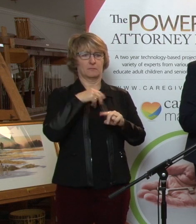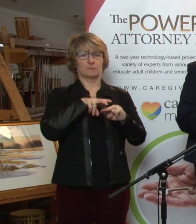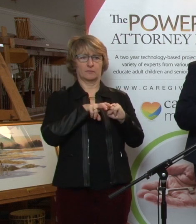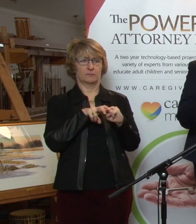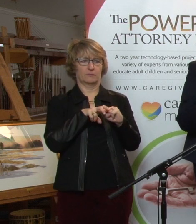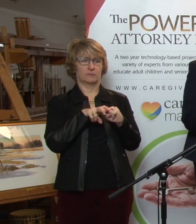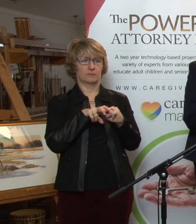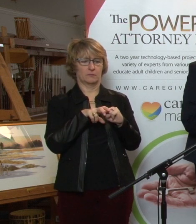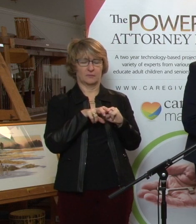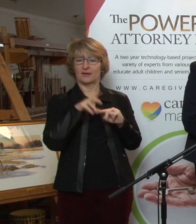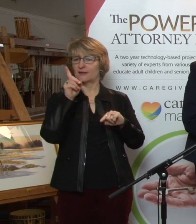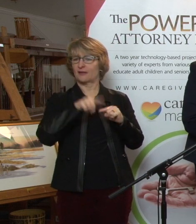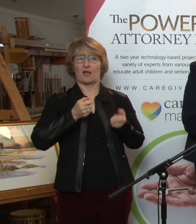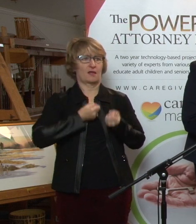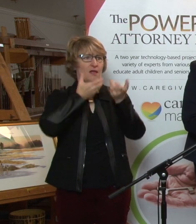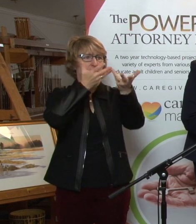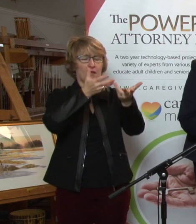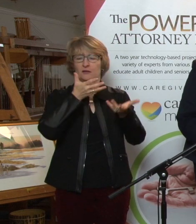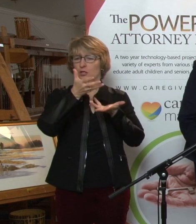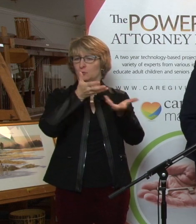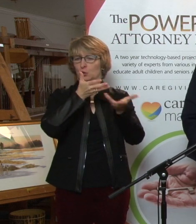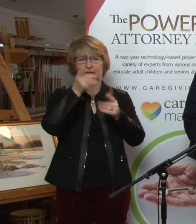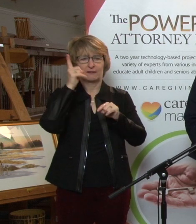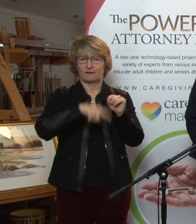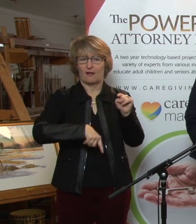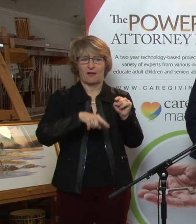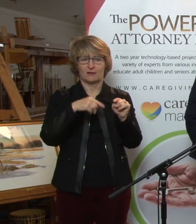situation where he can't even communicate his needs.